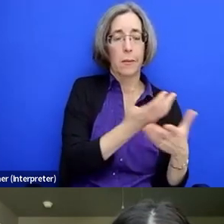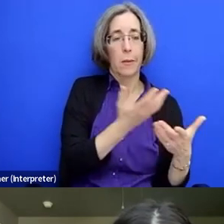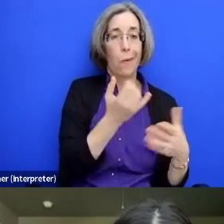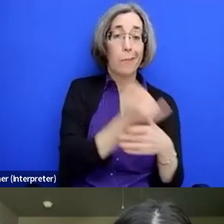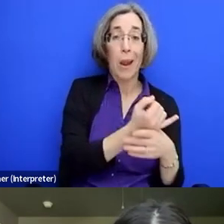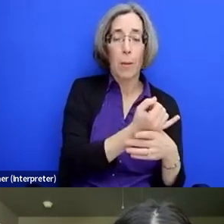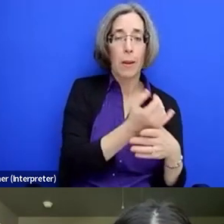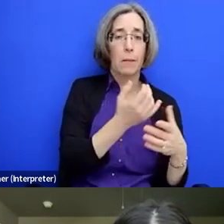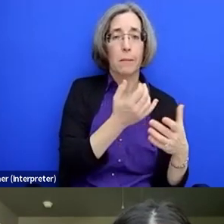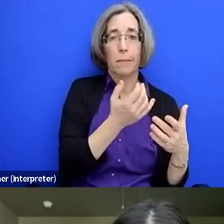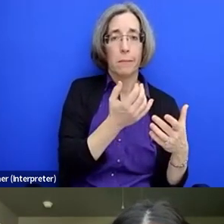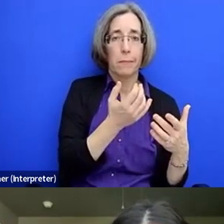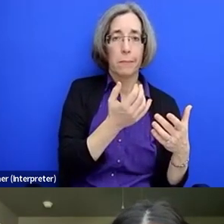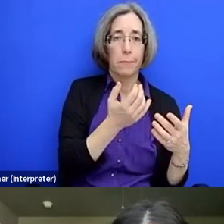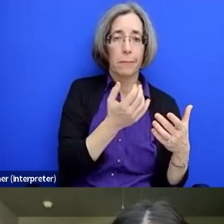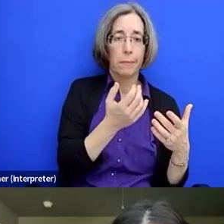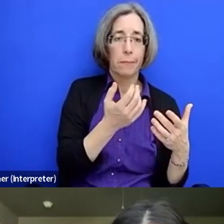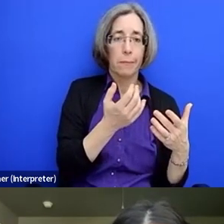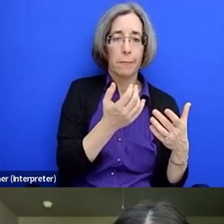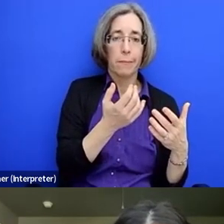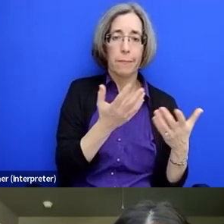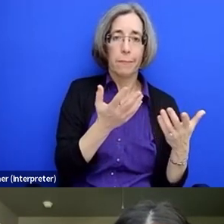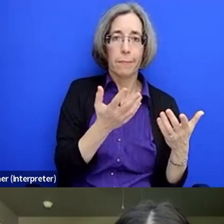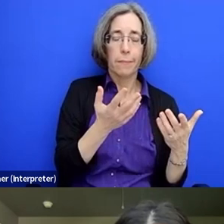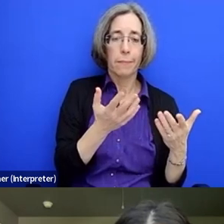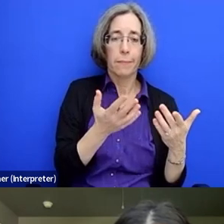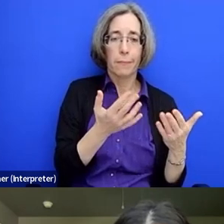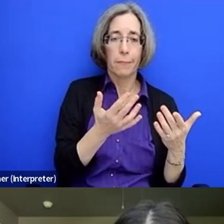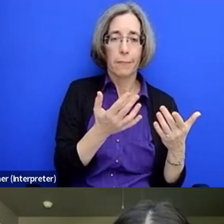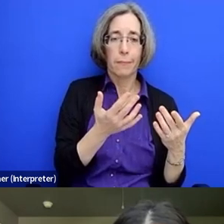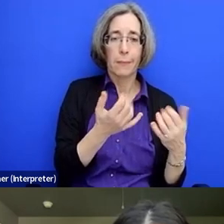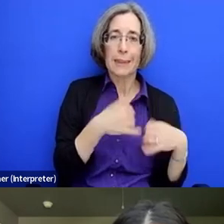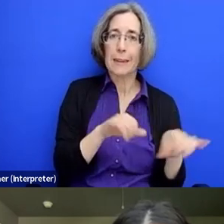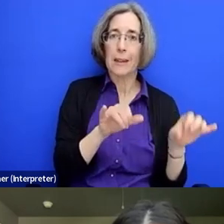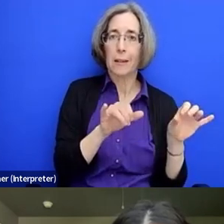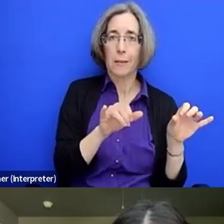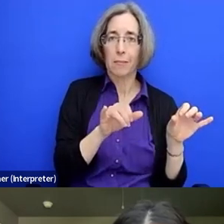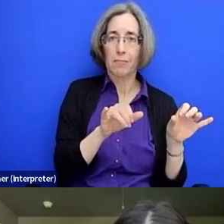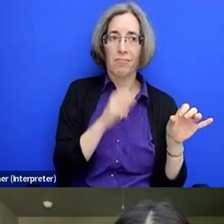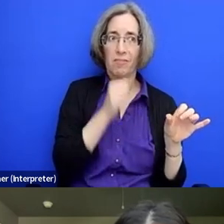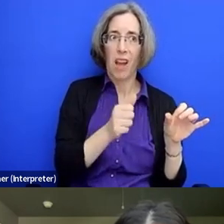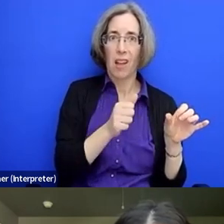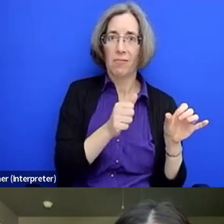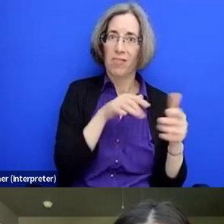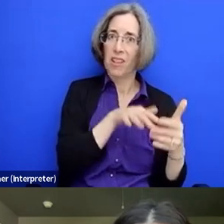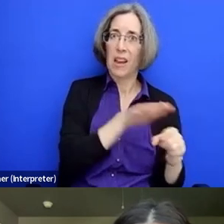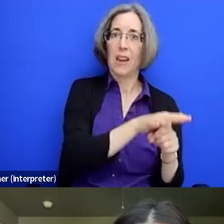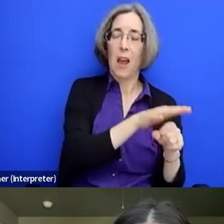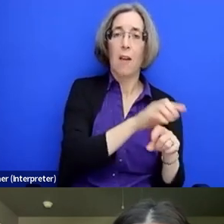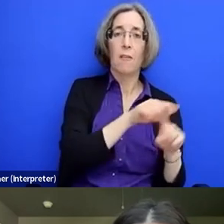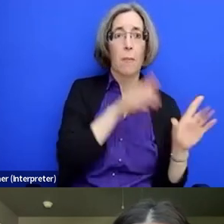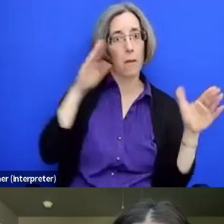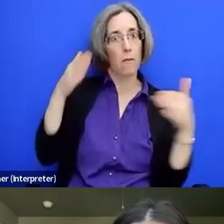under-theorized, and I think rightly so focused on gaining access to the world, which has been, you